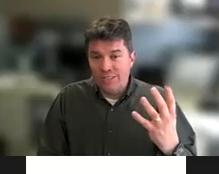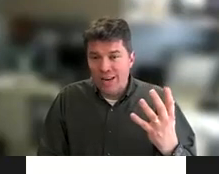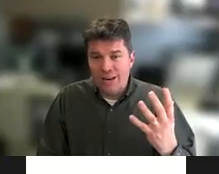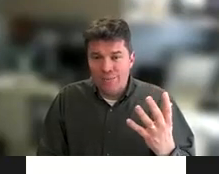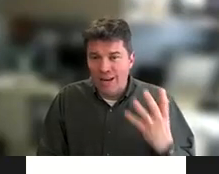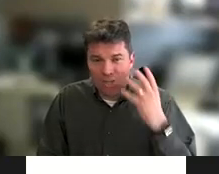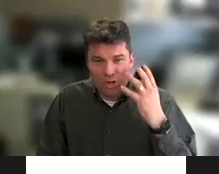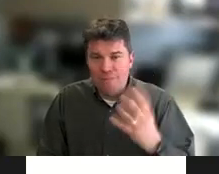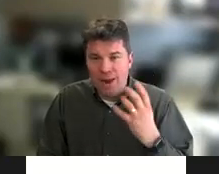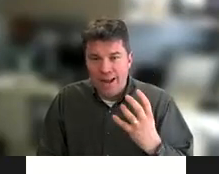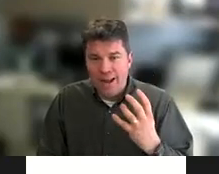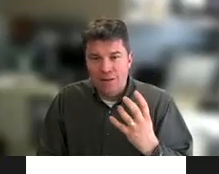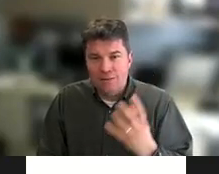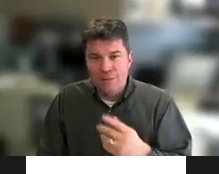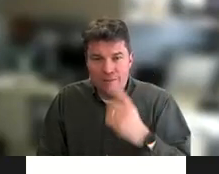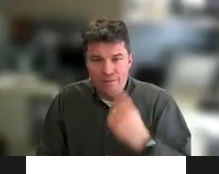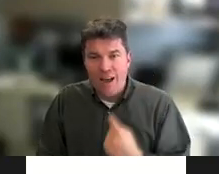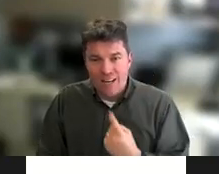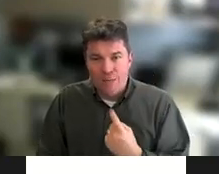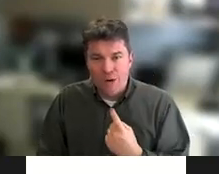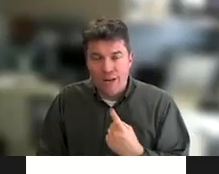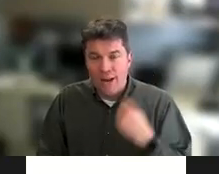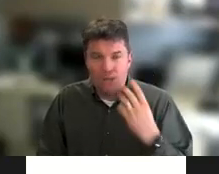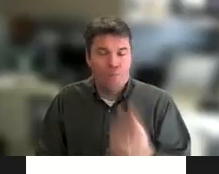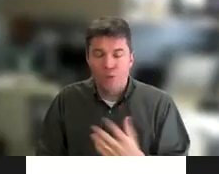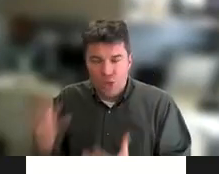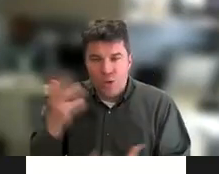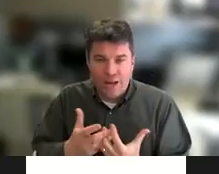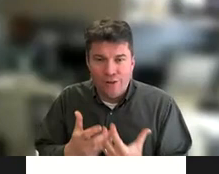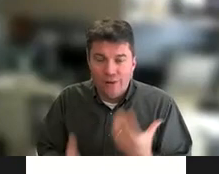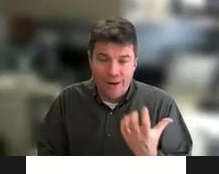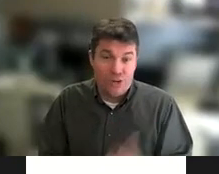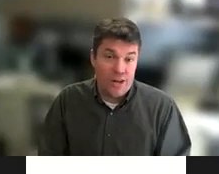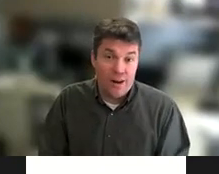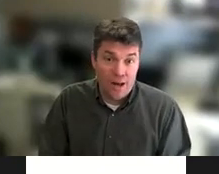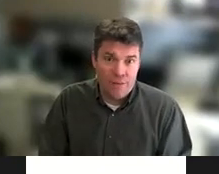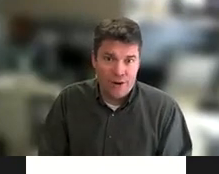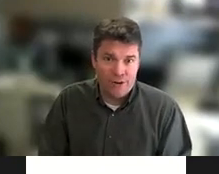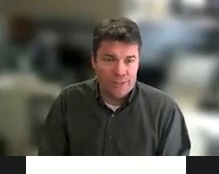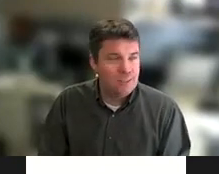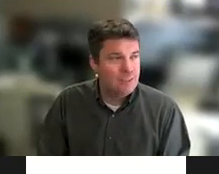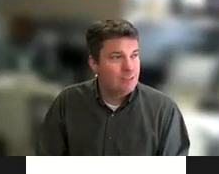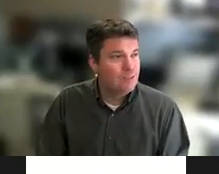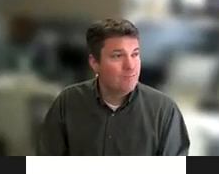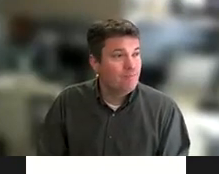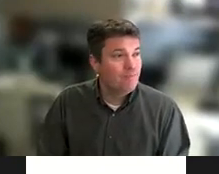hear what they're saying, but I couldn't make it out. But if I had the lip reading, I could put the two together and understand a lot